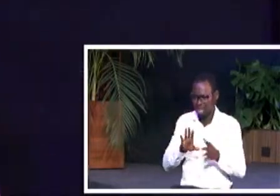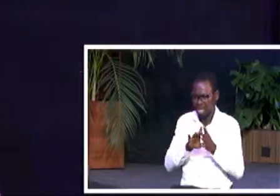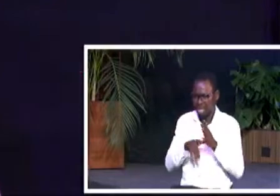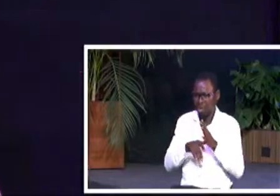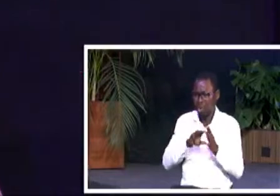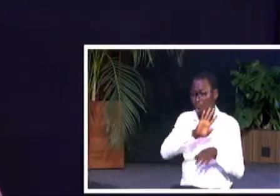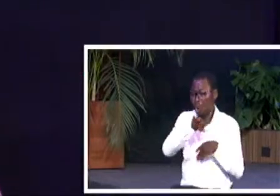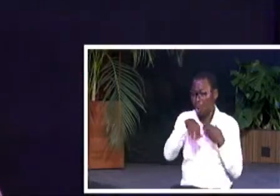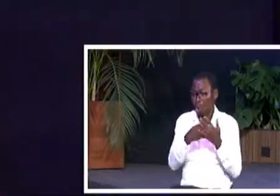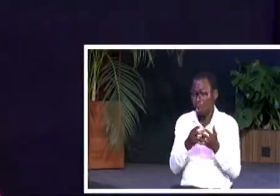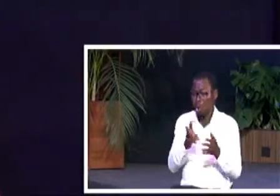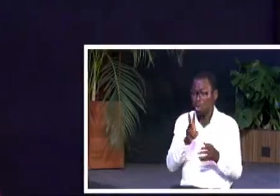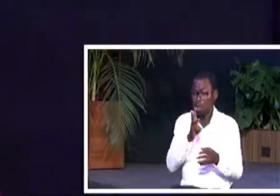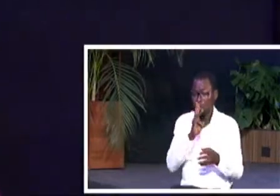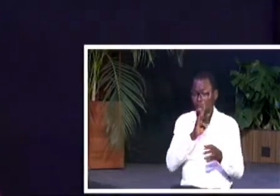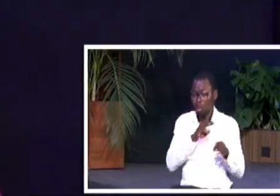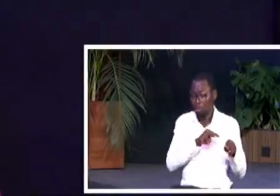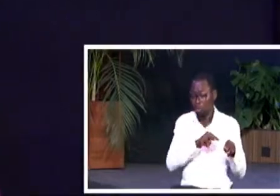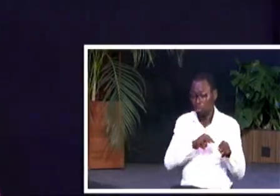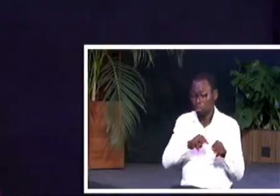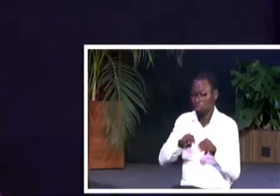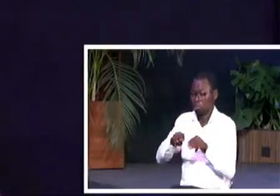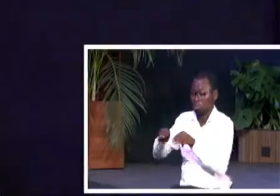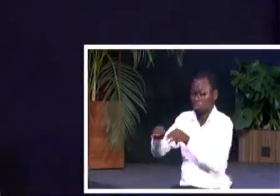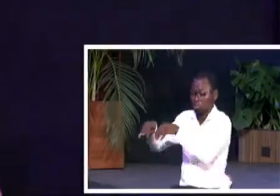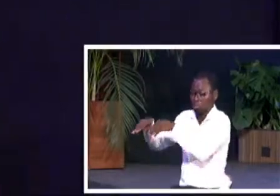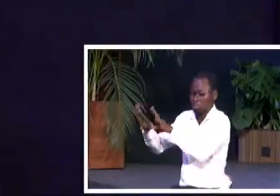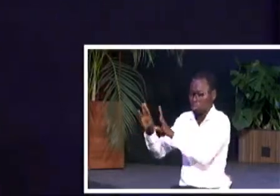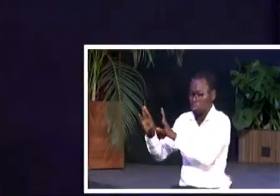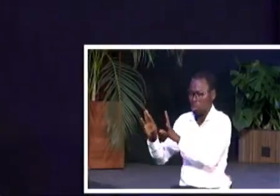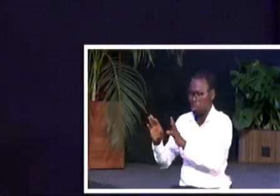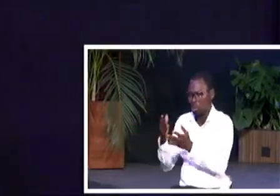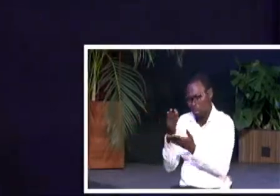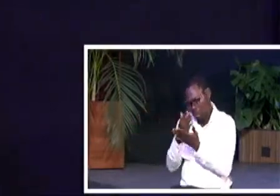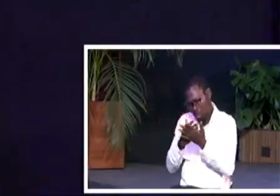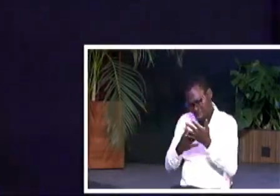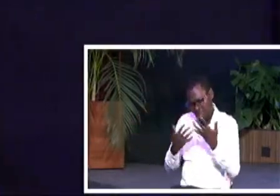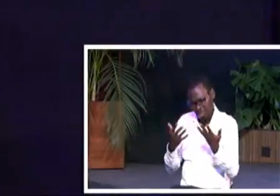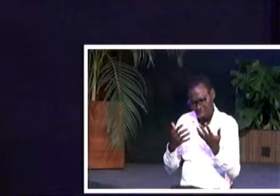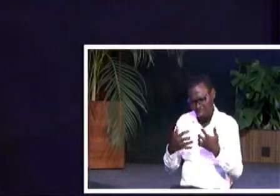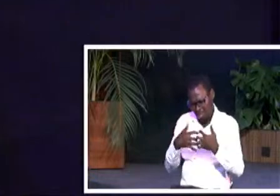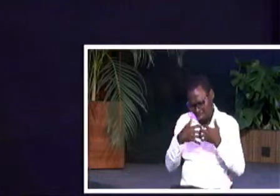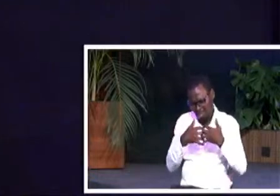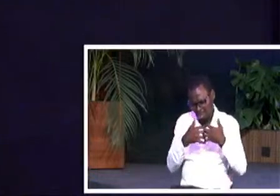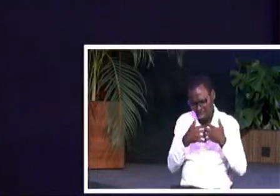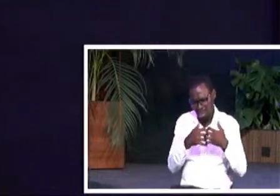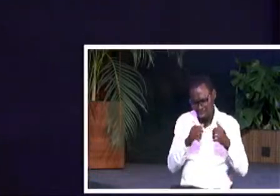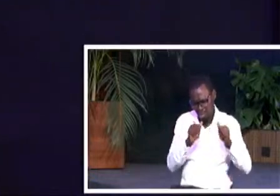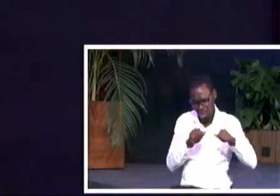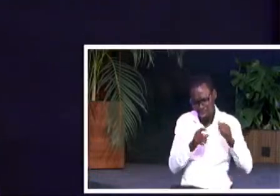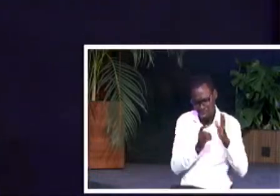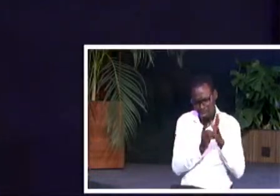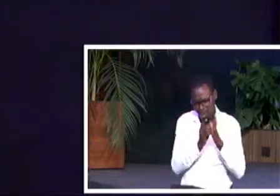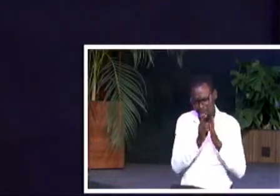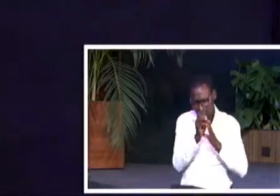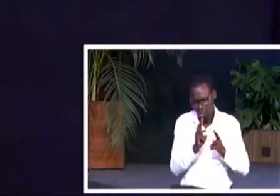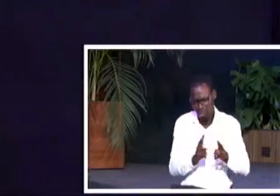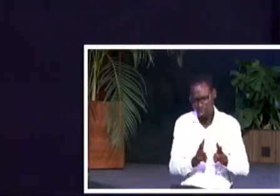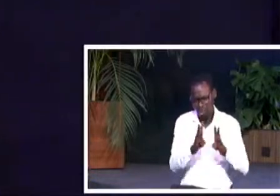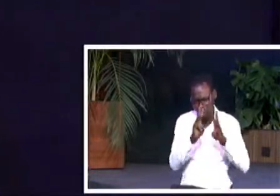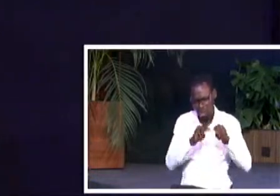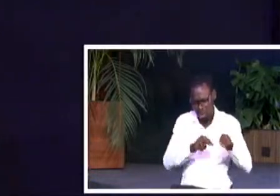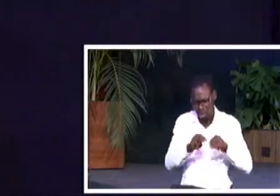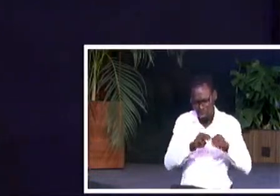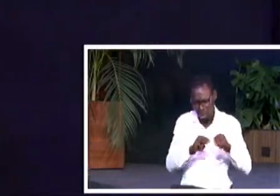sea. There should be engineers who are developing ways and methods